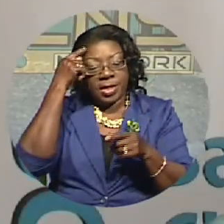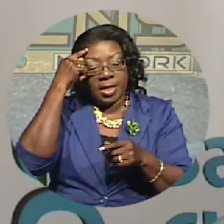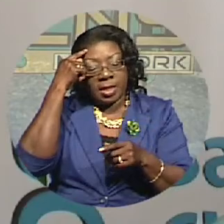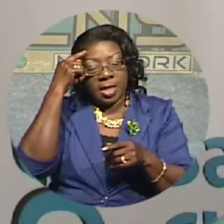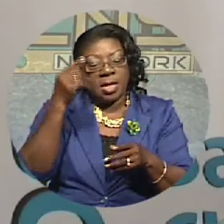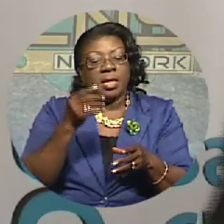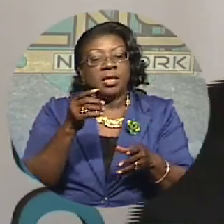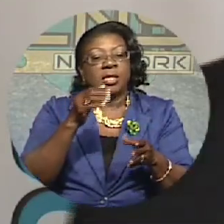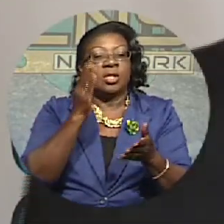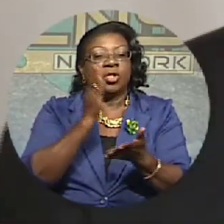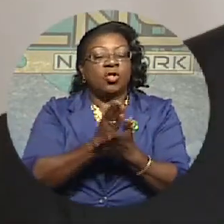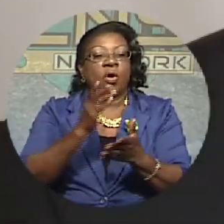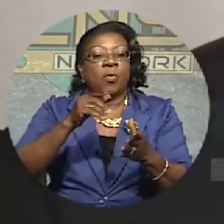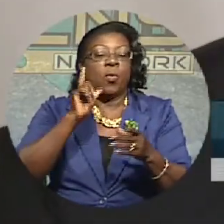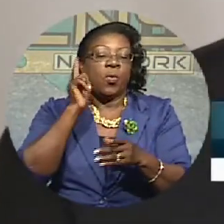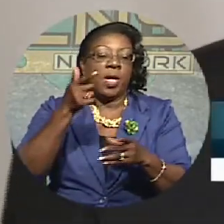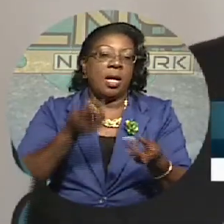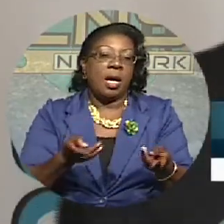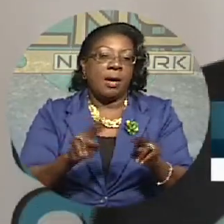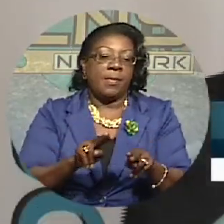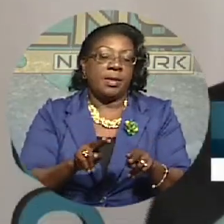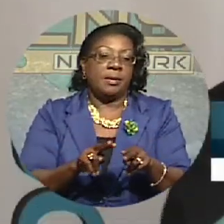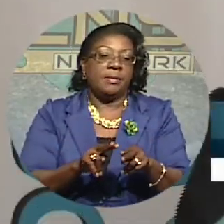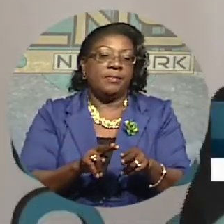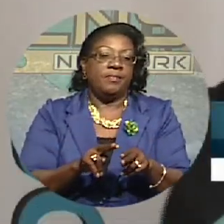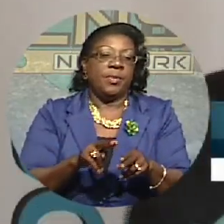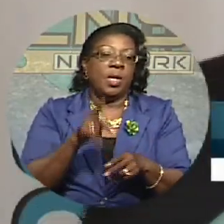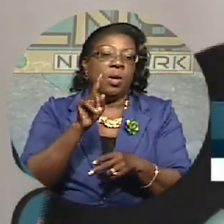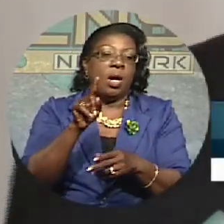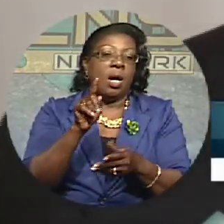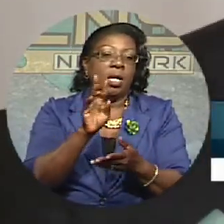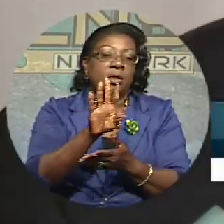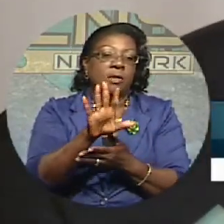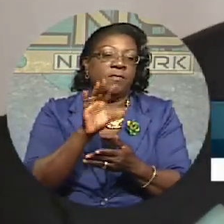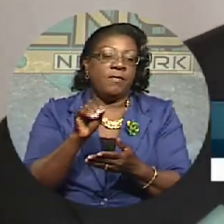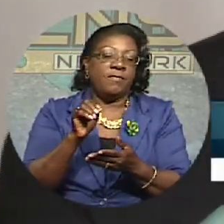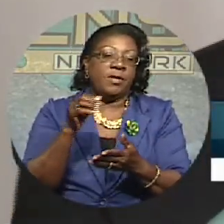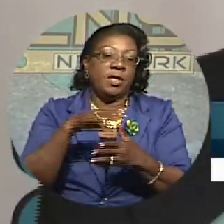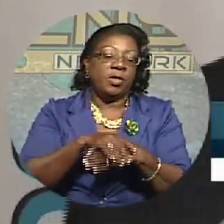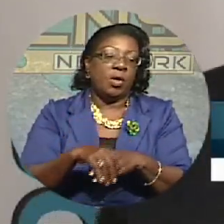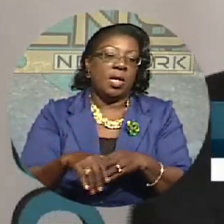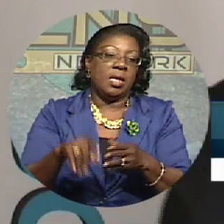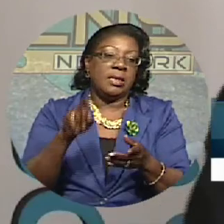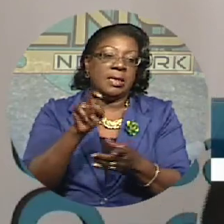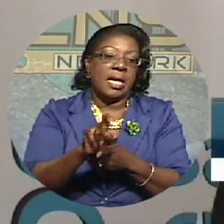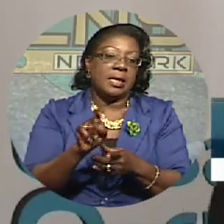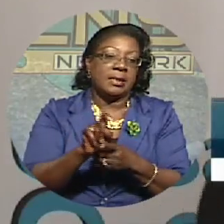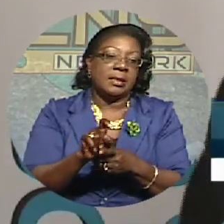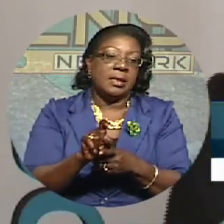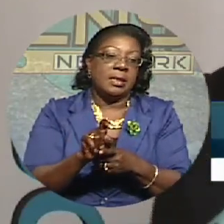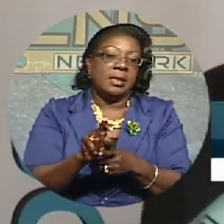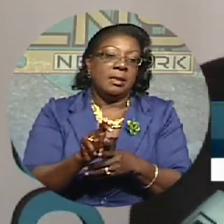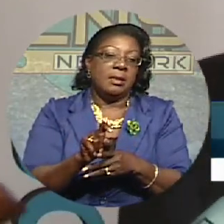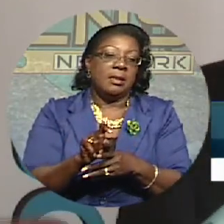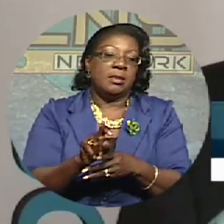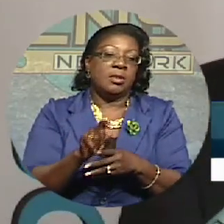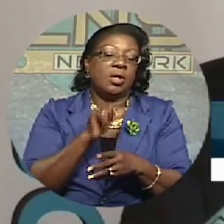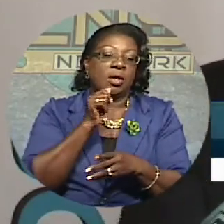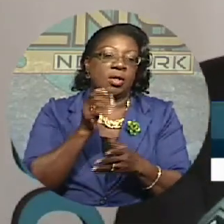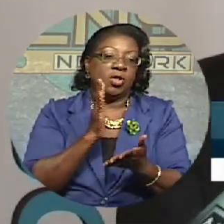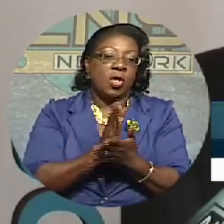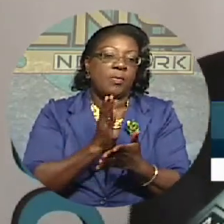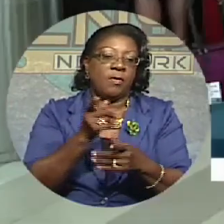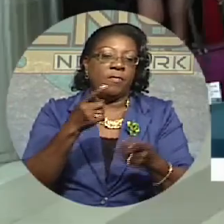jurisdiction representing 40% of your Caribbean travel, $150 tax is going to dissuade you from eliminating 40% of your travel. You